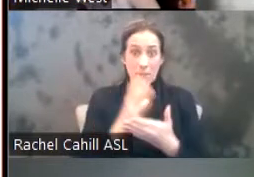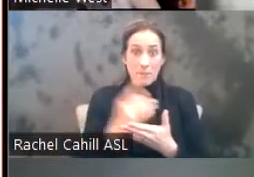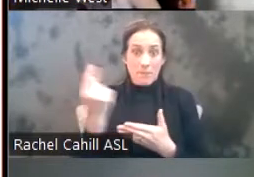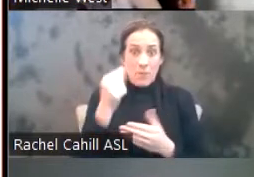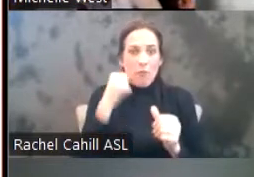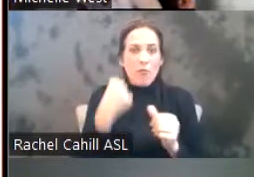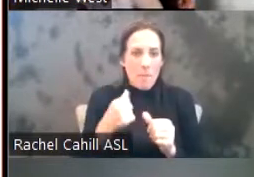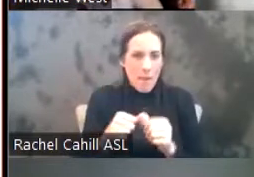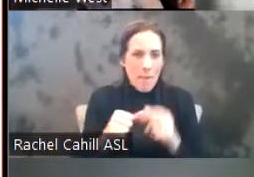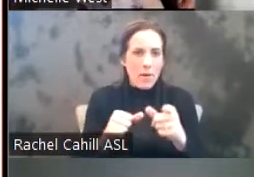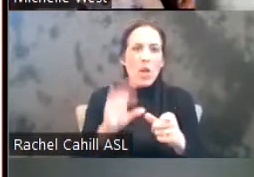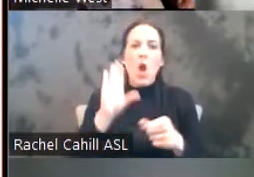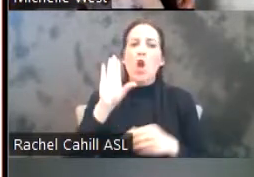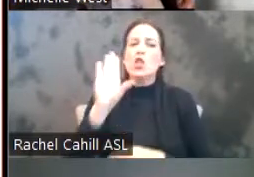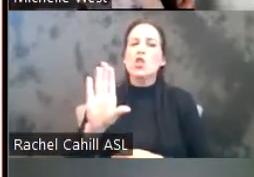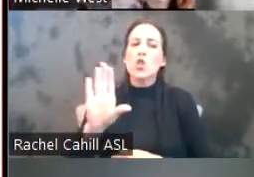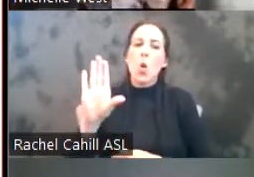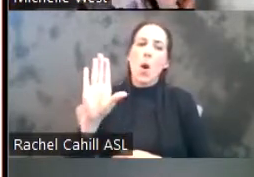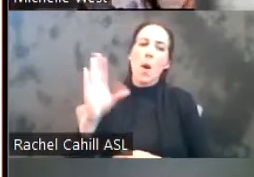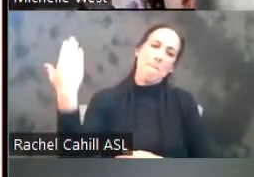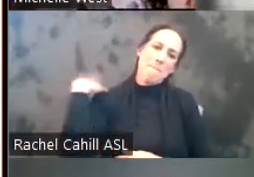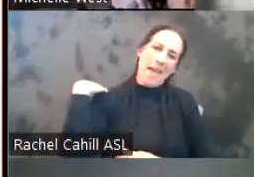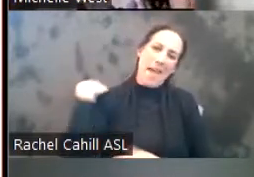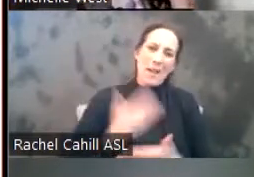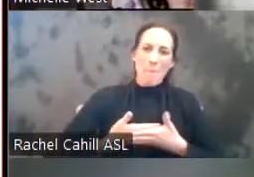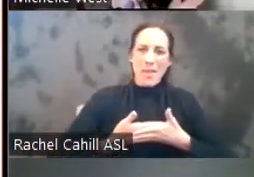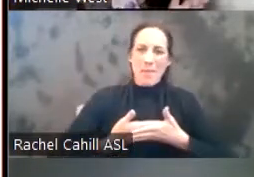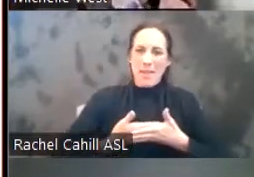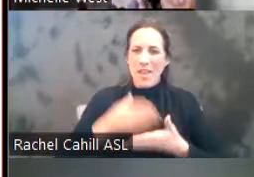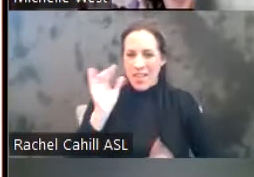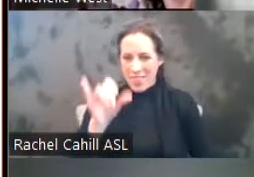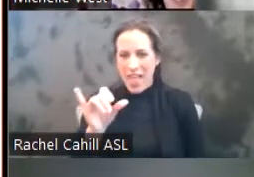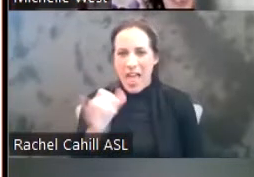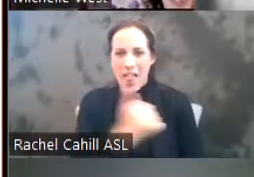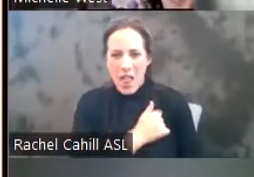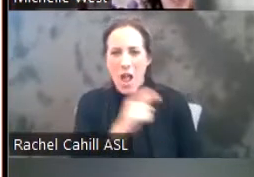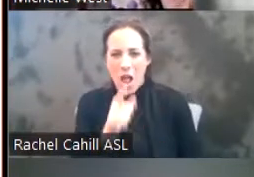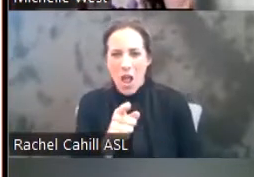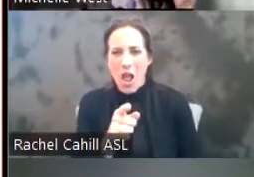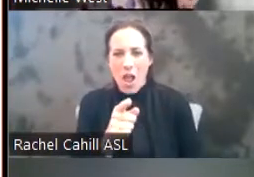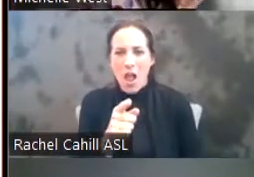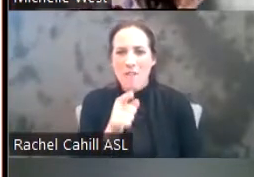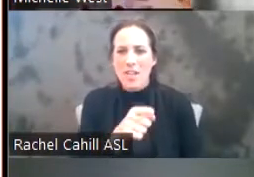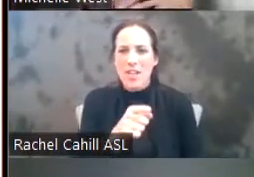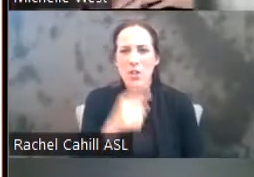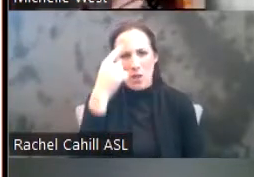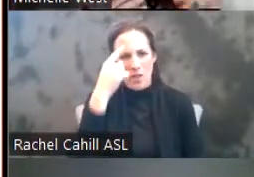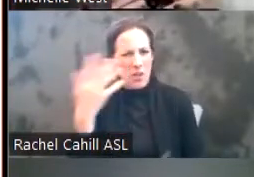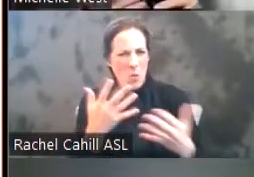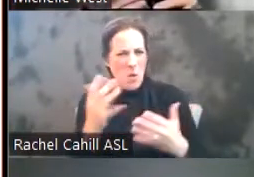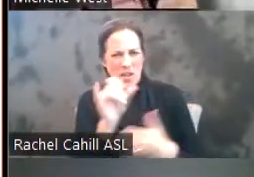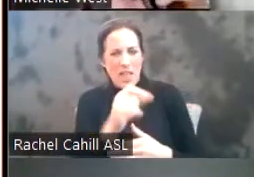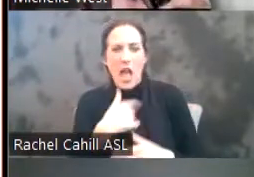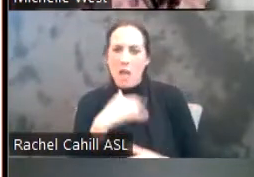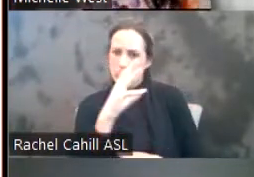remembered seeing your baby, your back baby. This one, I love this one because it's sort of like, what is it? And it draws